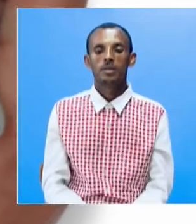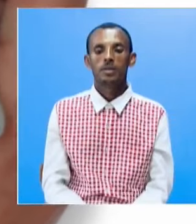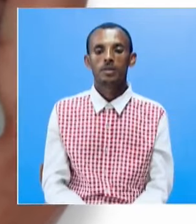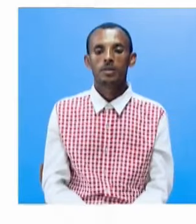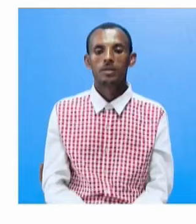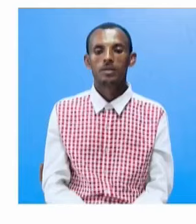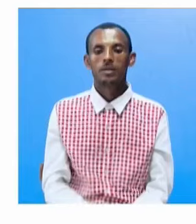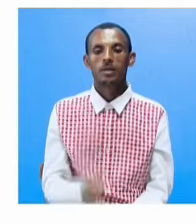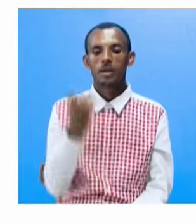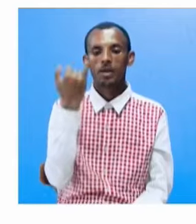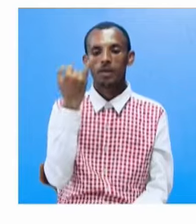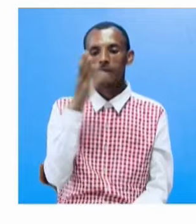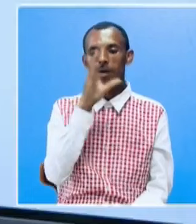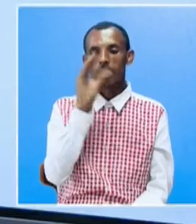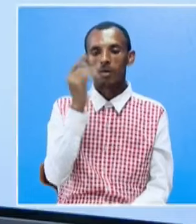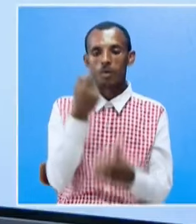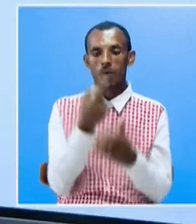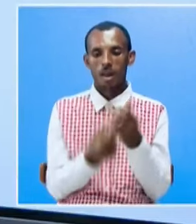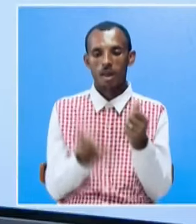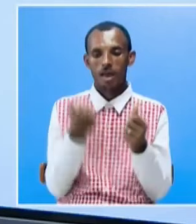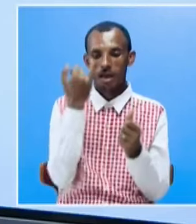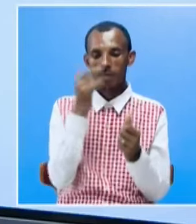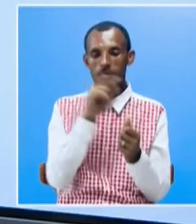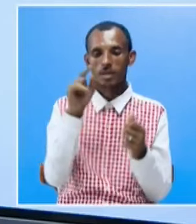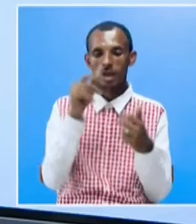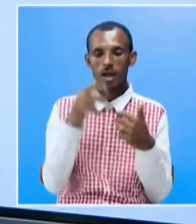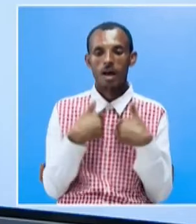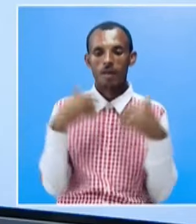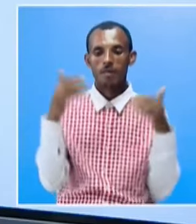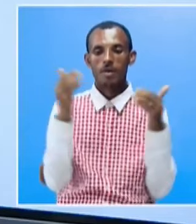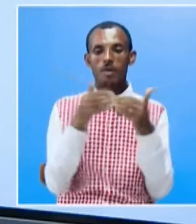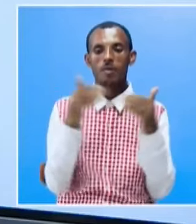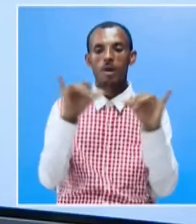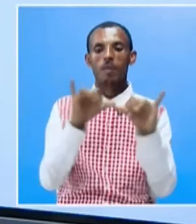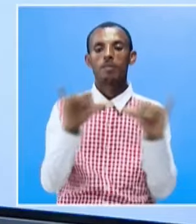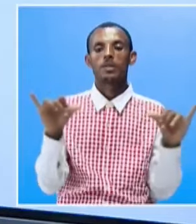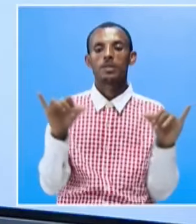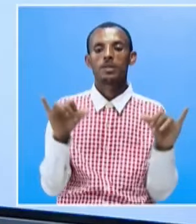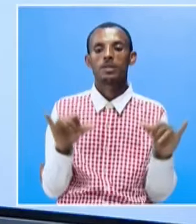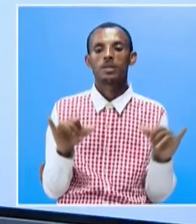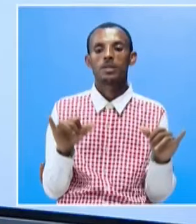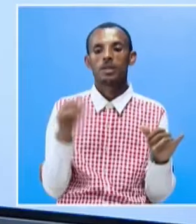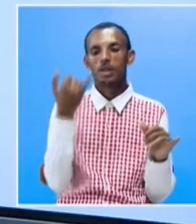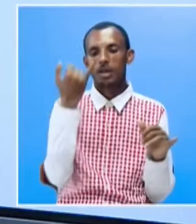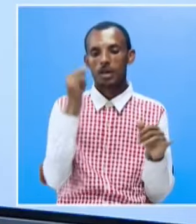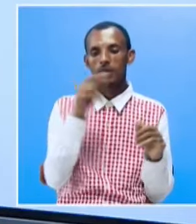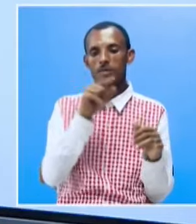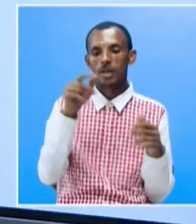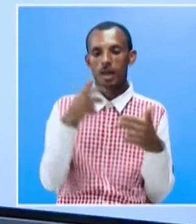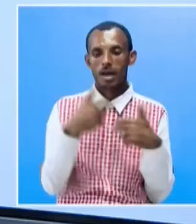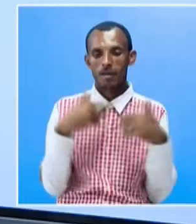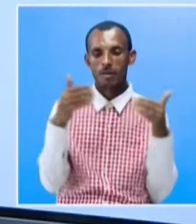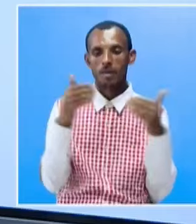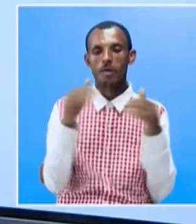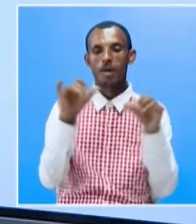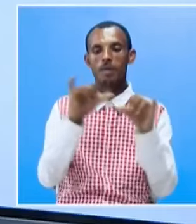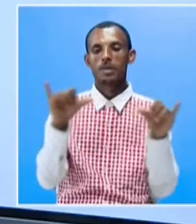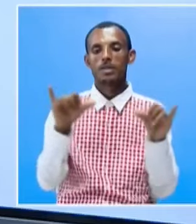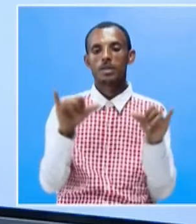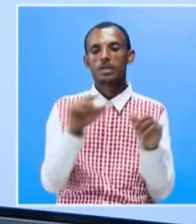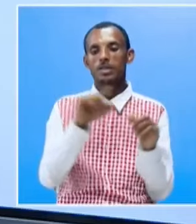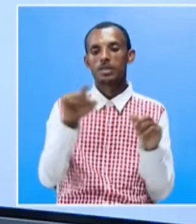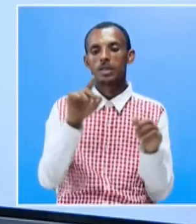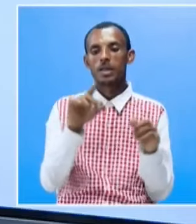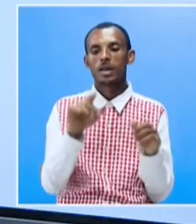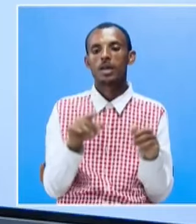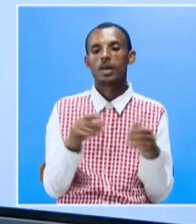If and only if they have equal measure. If they have equal measure, we can say the two angles are congruent or one angle